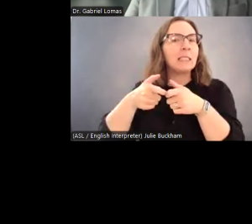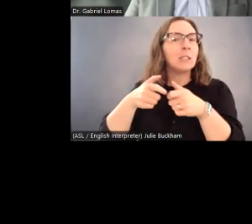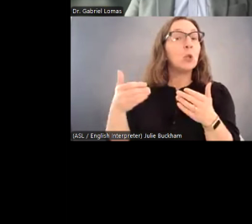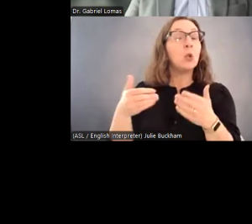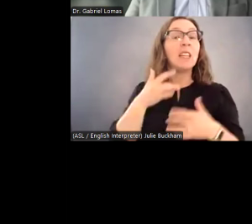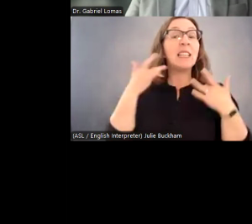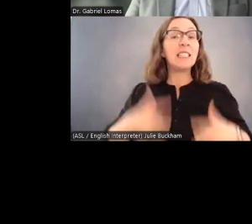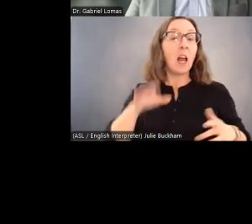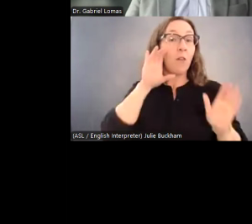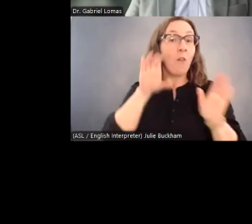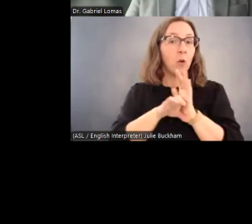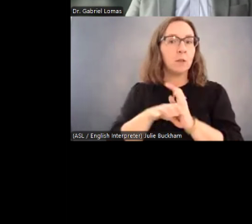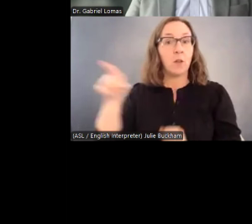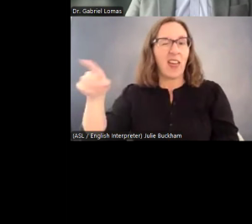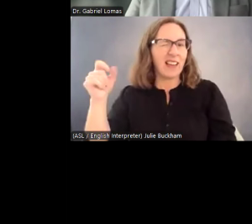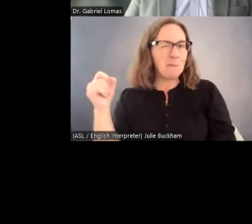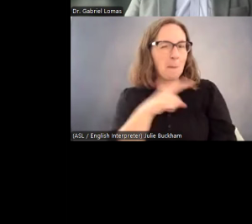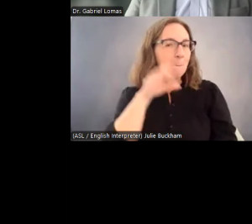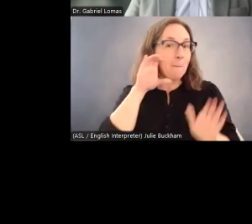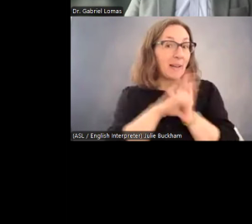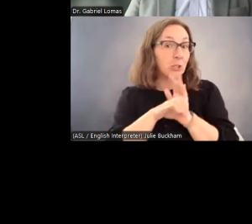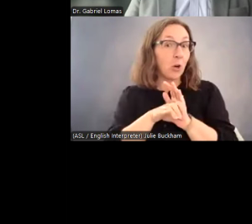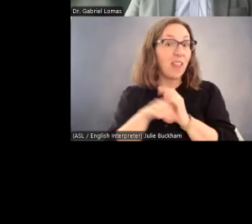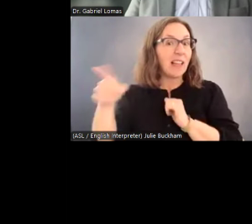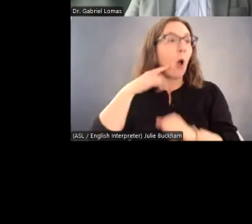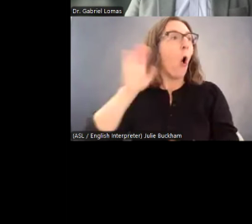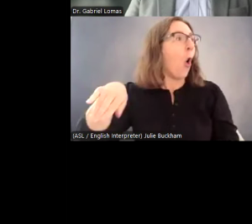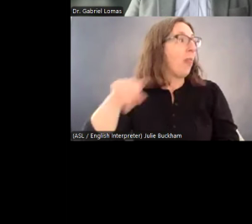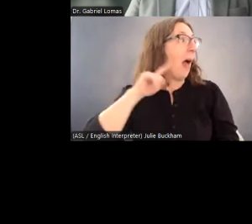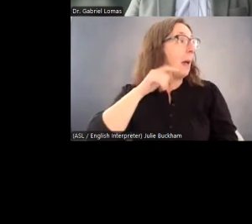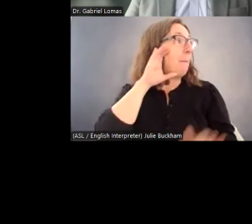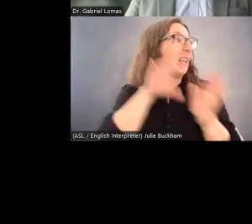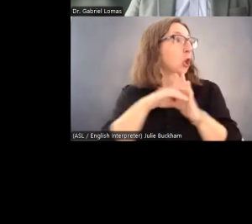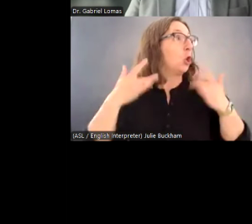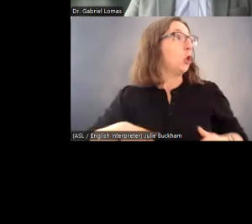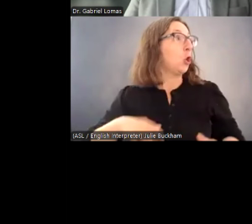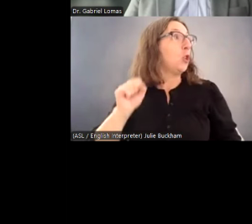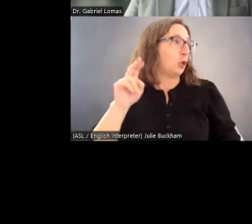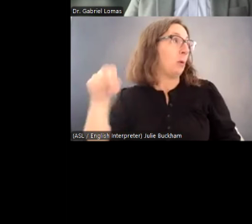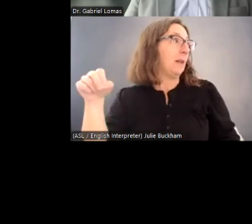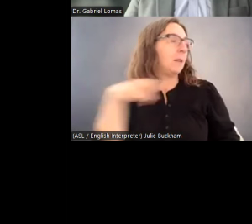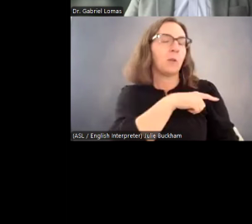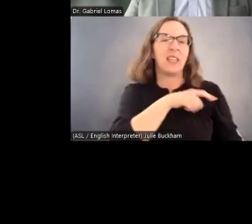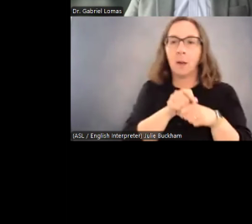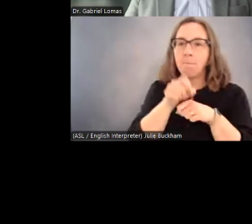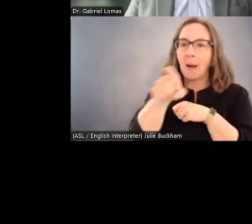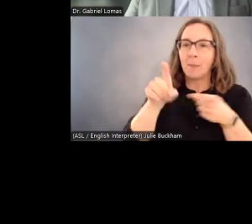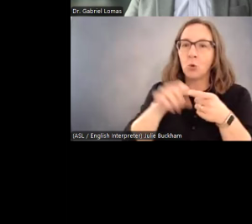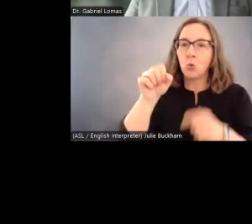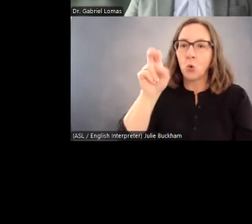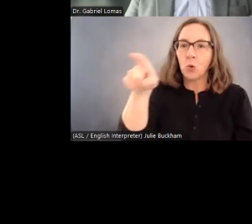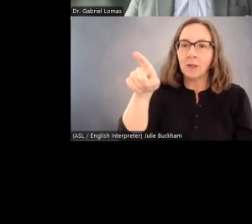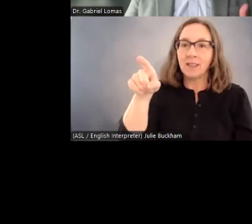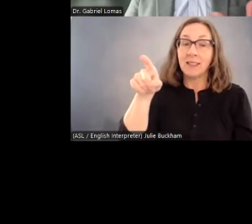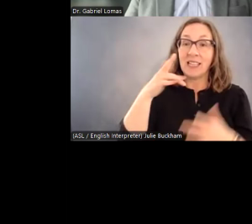nude photos of a girl they claim is Sue, and Alex gets excited and sends Sue nude photos of himself. Sue became upset and told the school